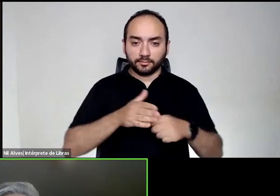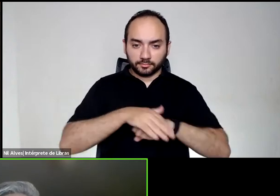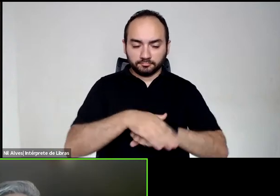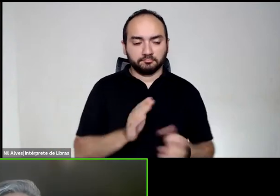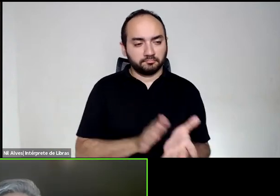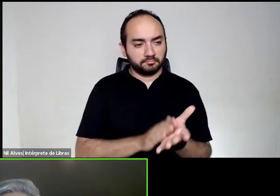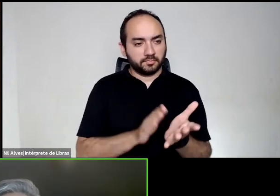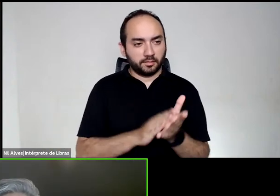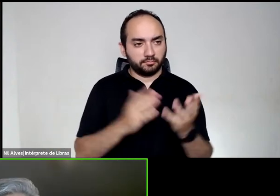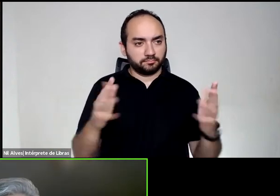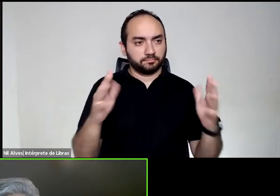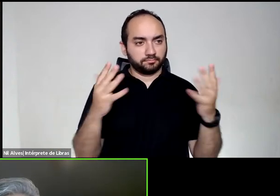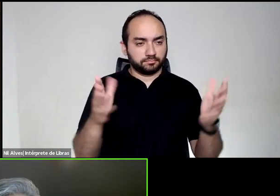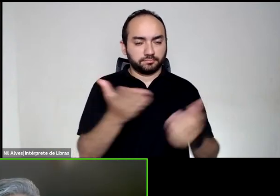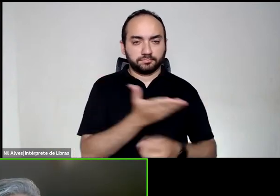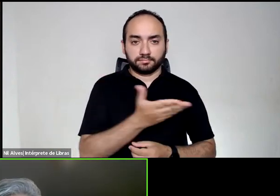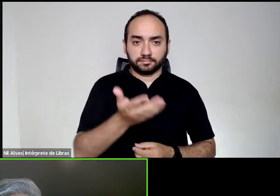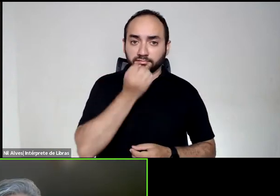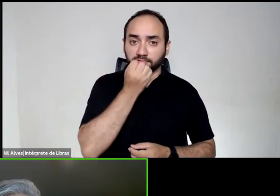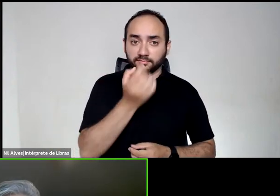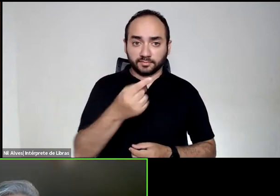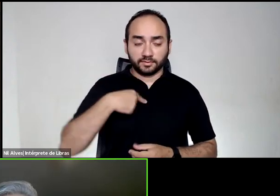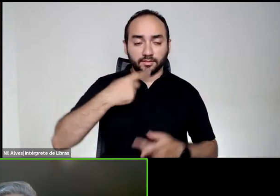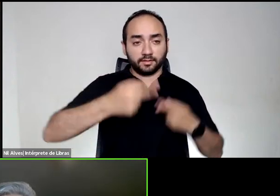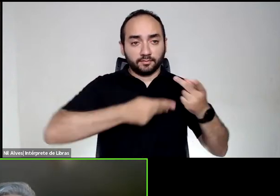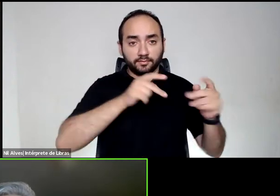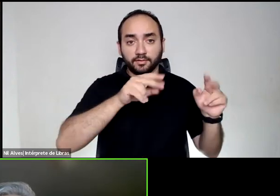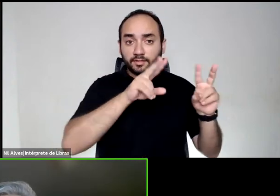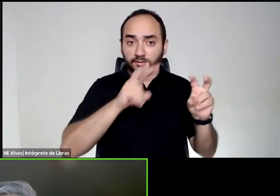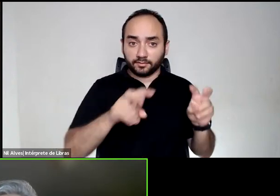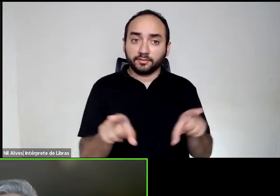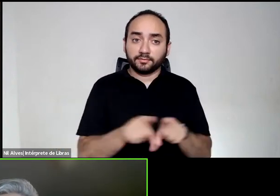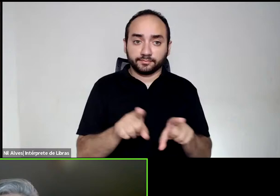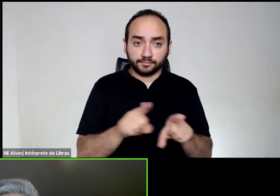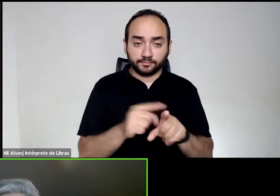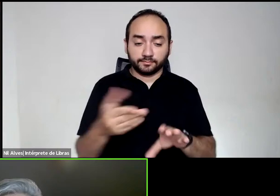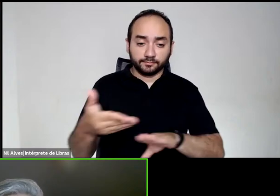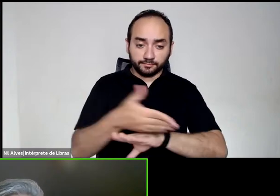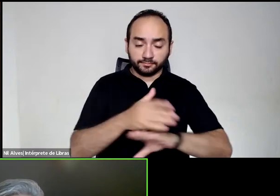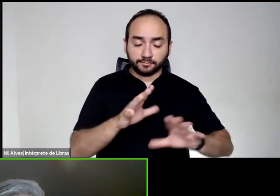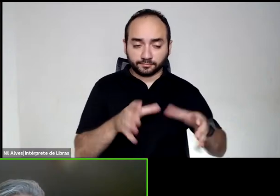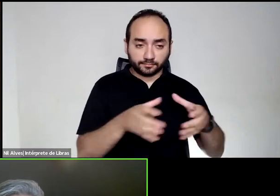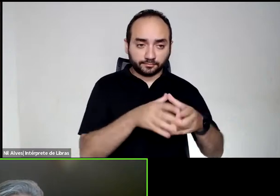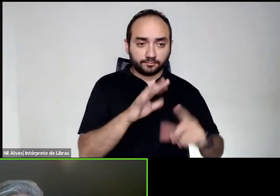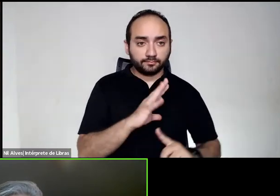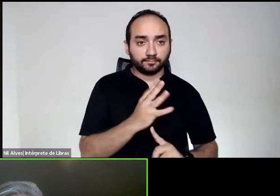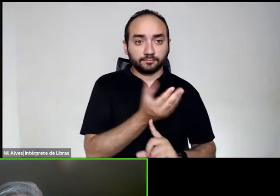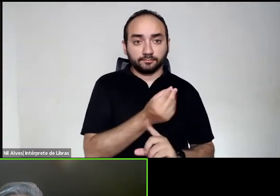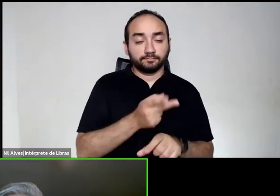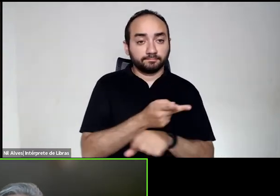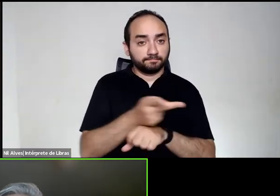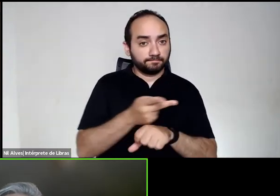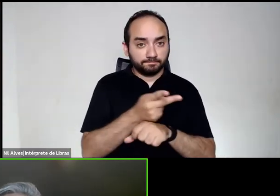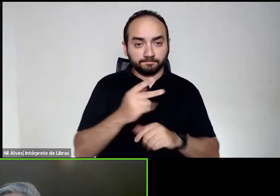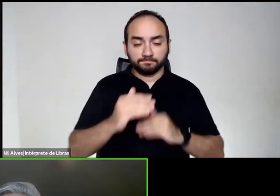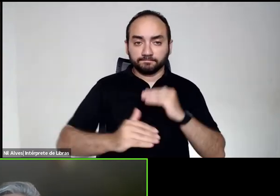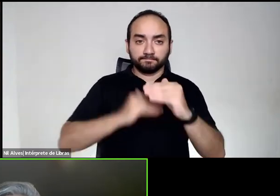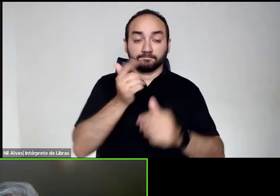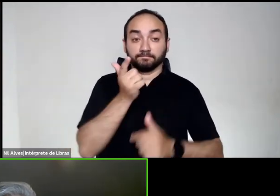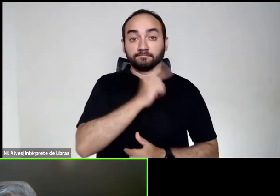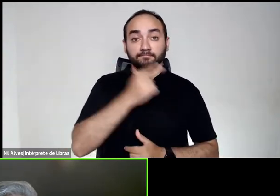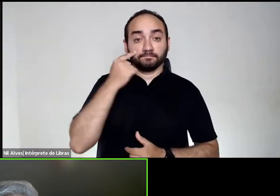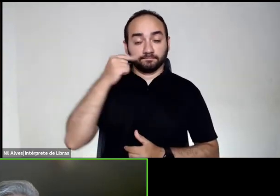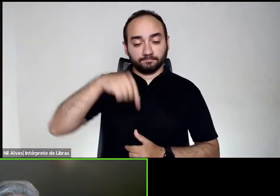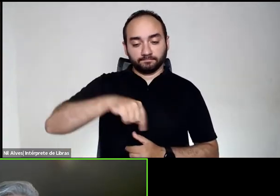of those that are speaking and a part of this event. Looking forward to those conversations in front of us. Many